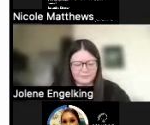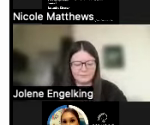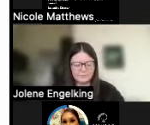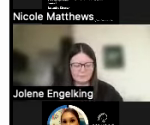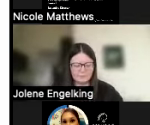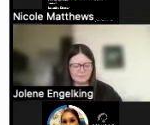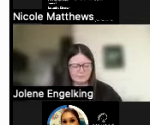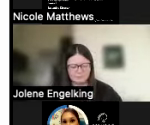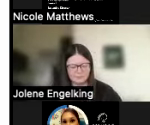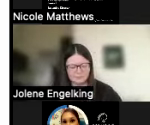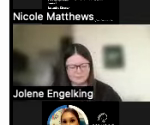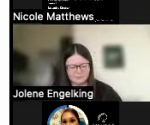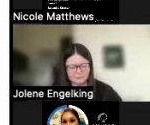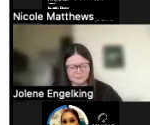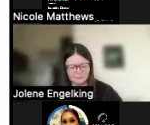common